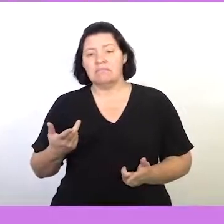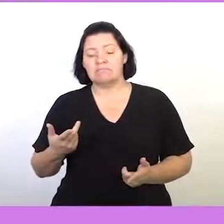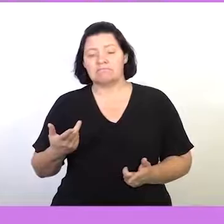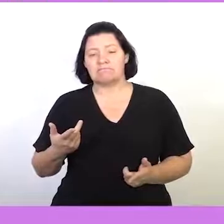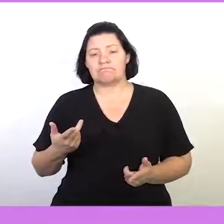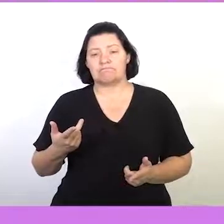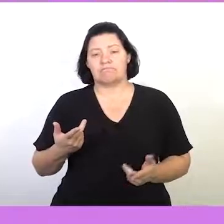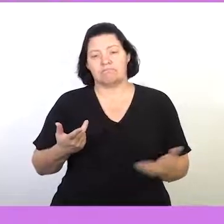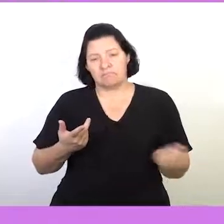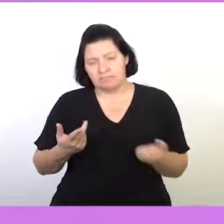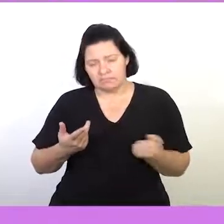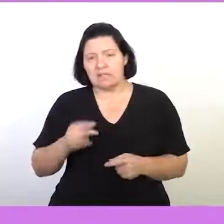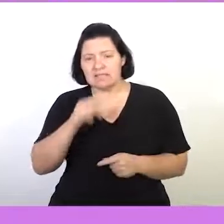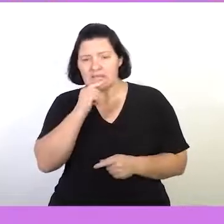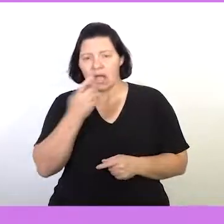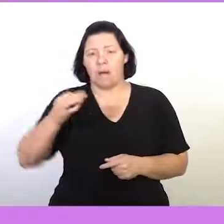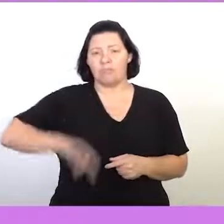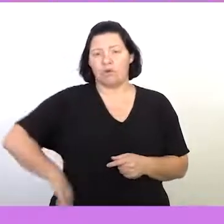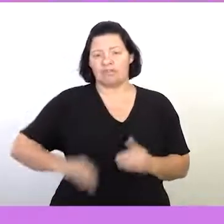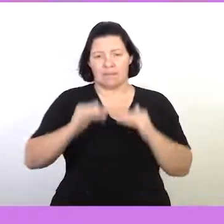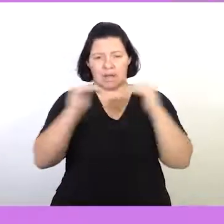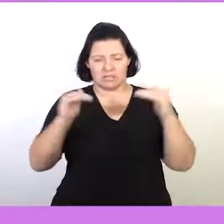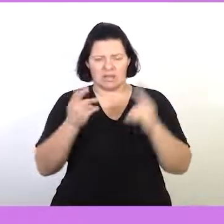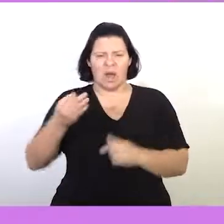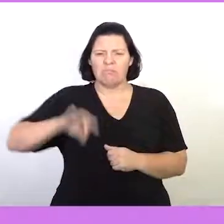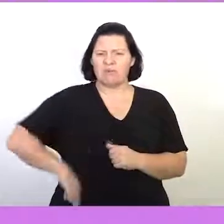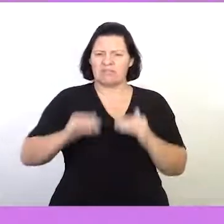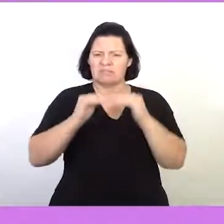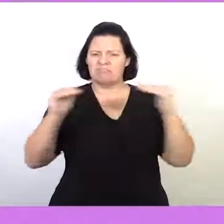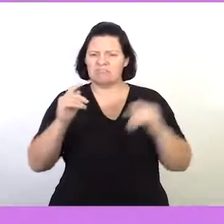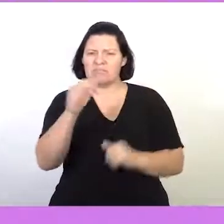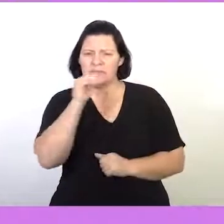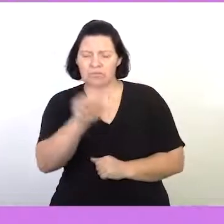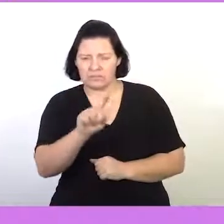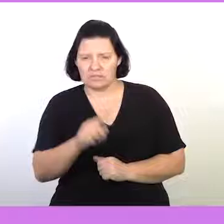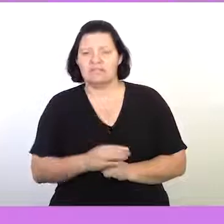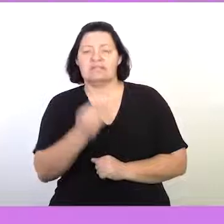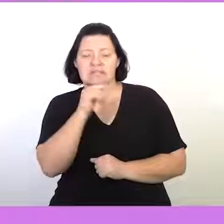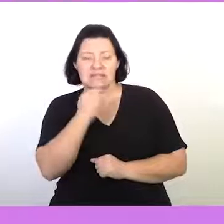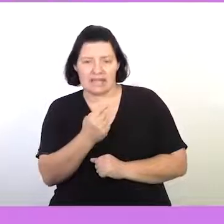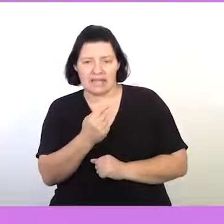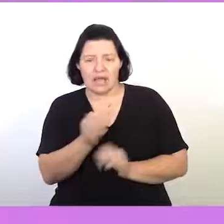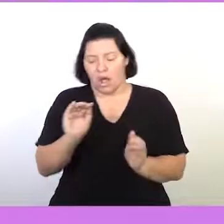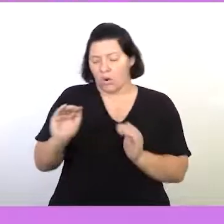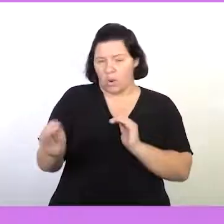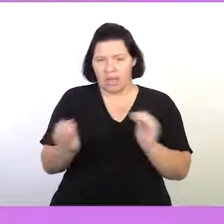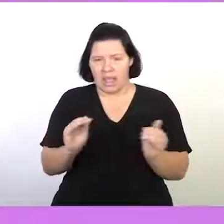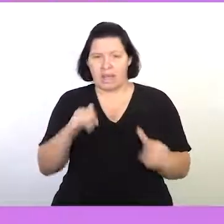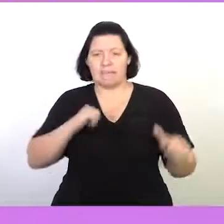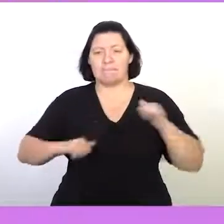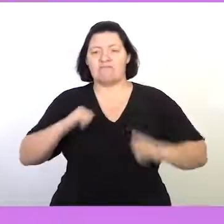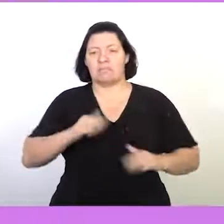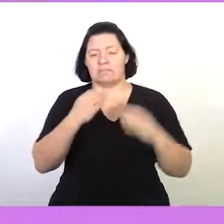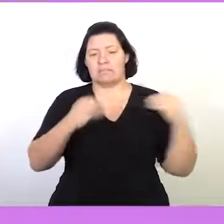Now let's quickly look at what the profit margin is. A profit margin basically provides a means for comparing business